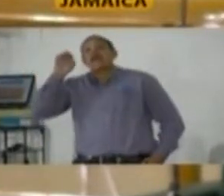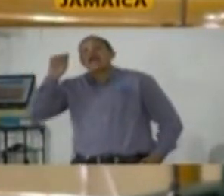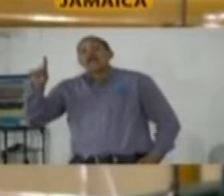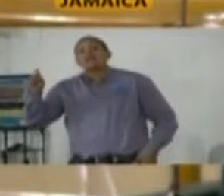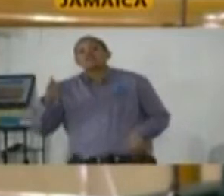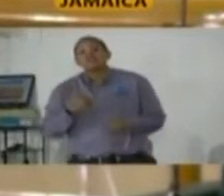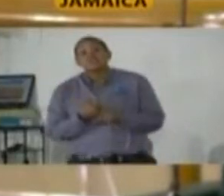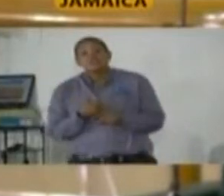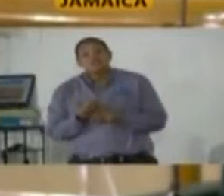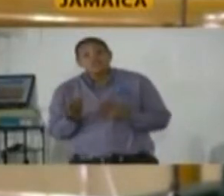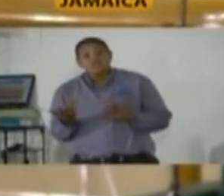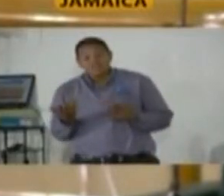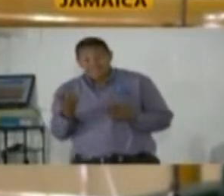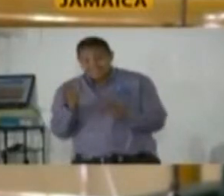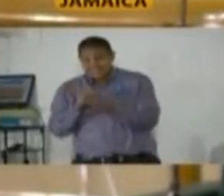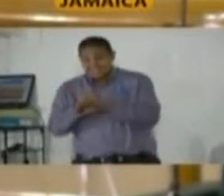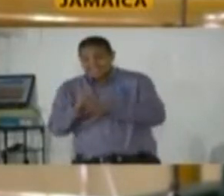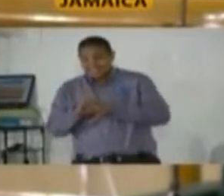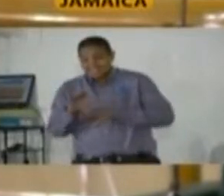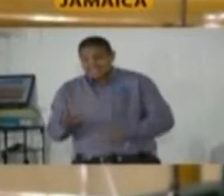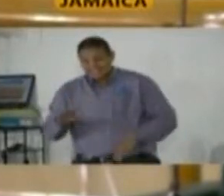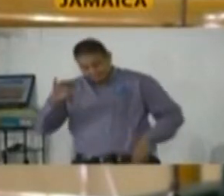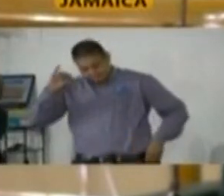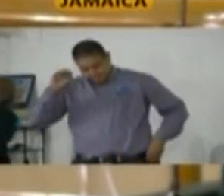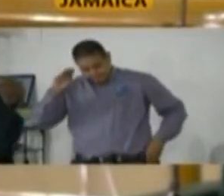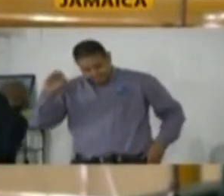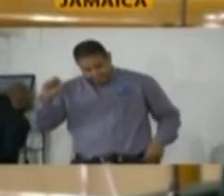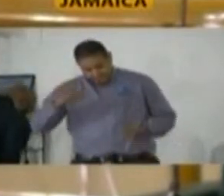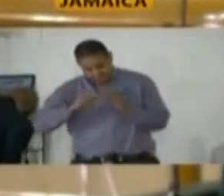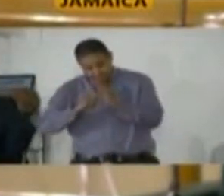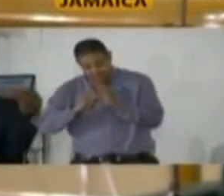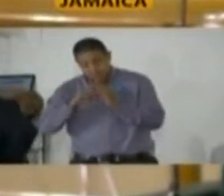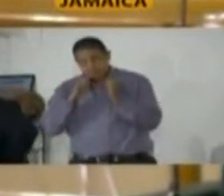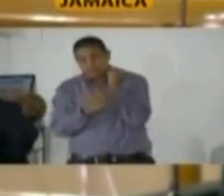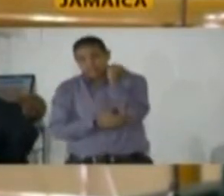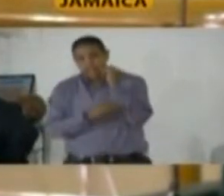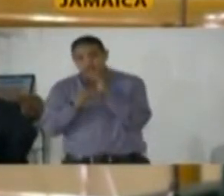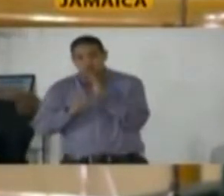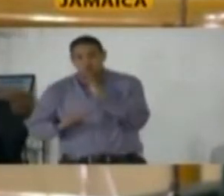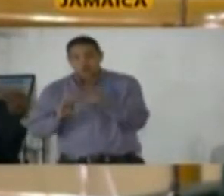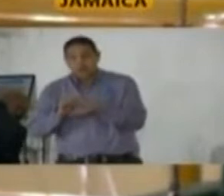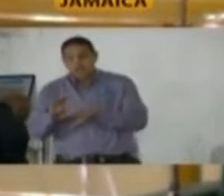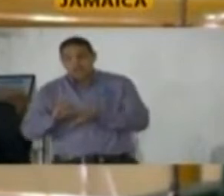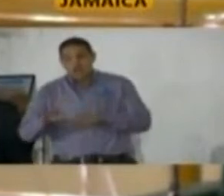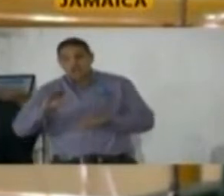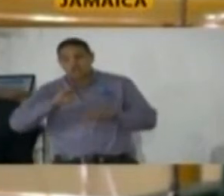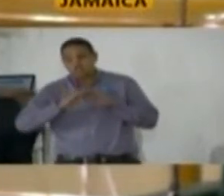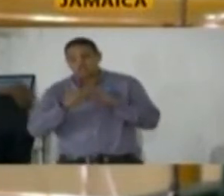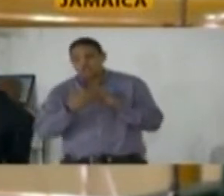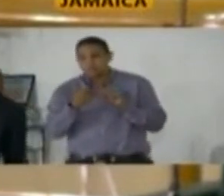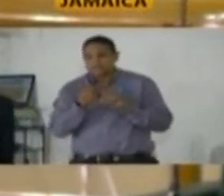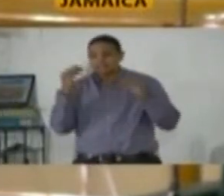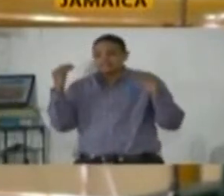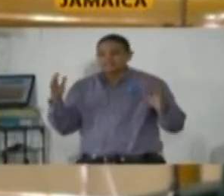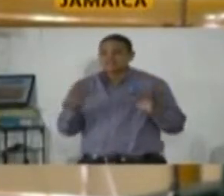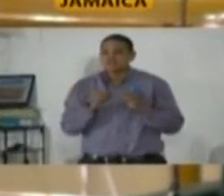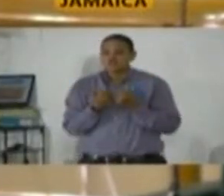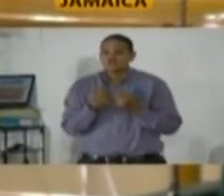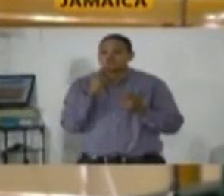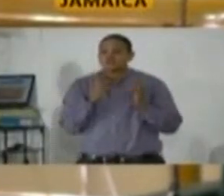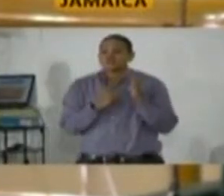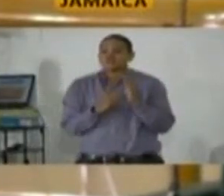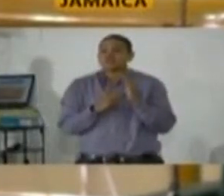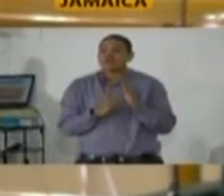education psychologist, Renee James, representative of the National Student Council, Jamaica Teachers Association, representatives